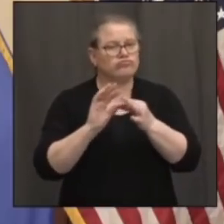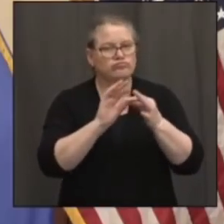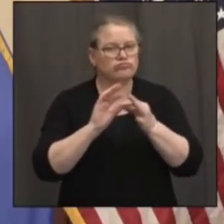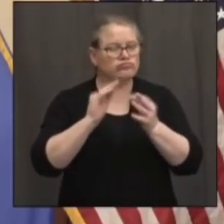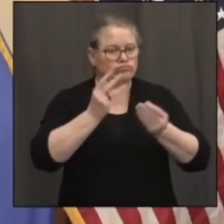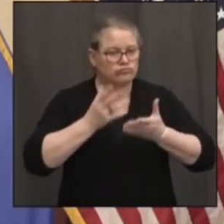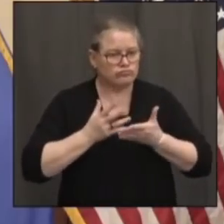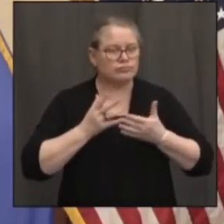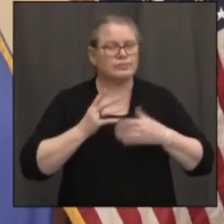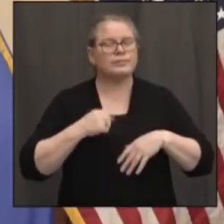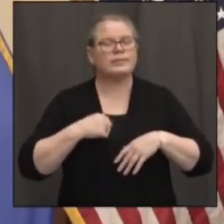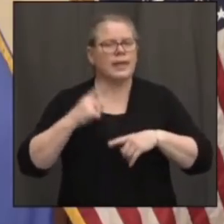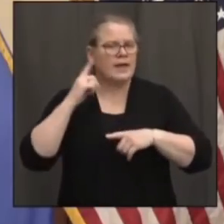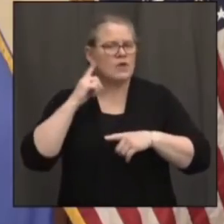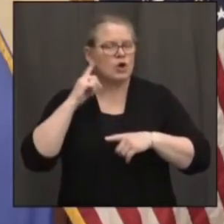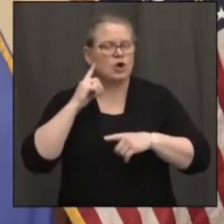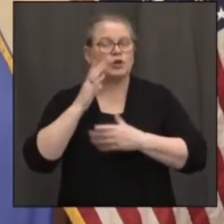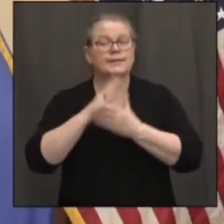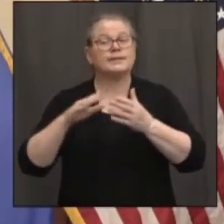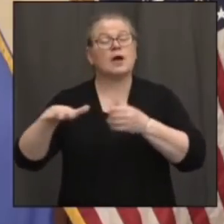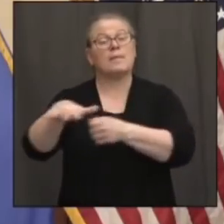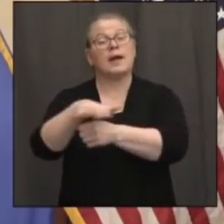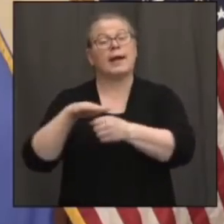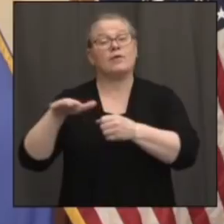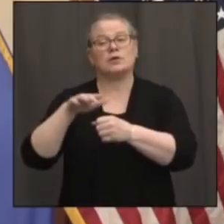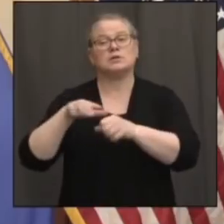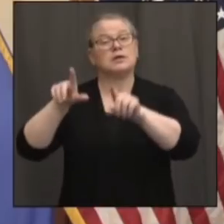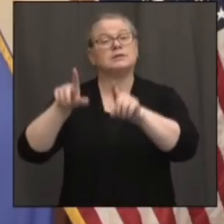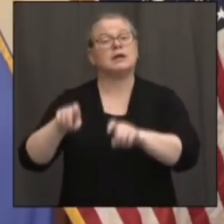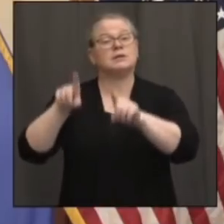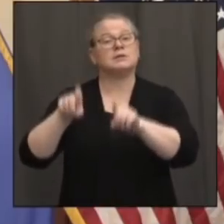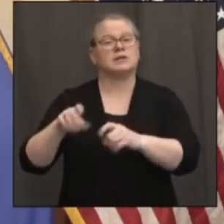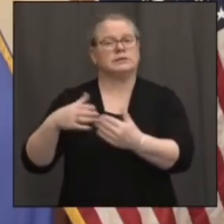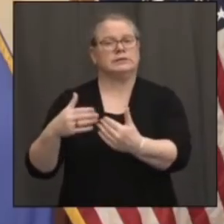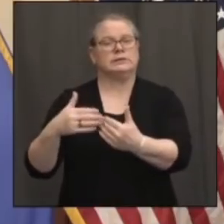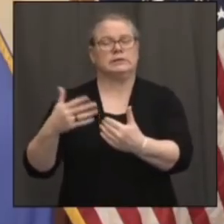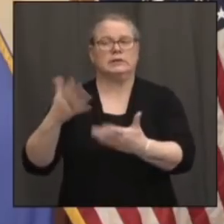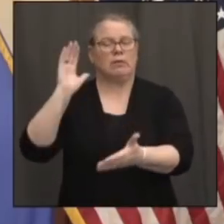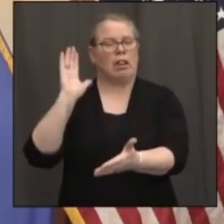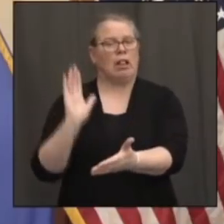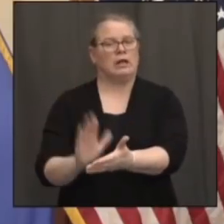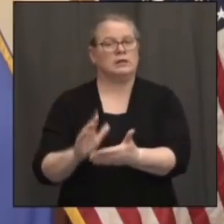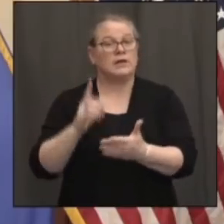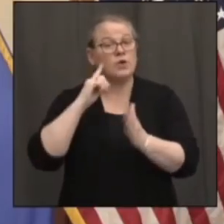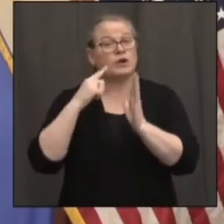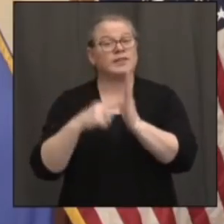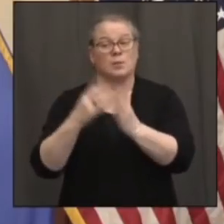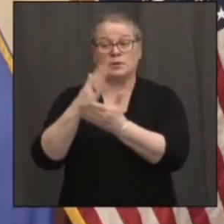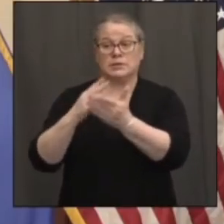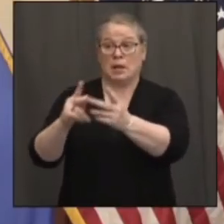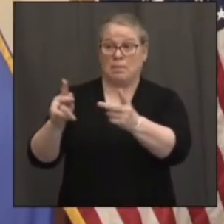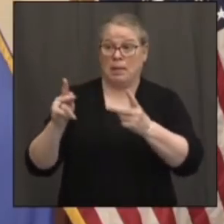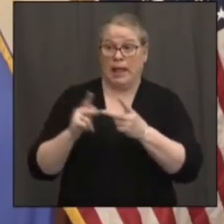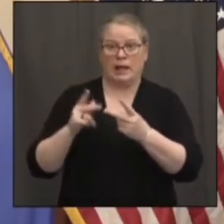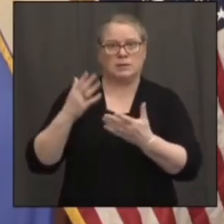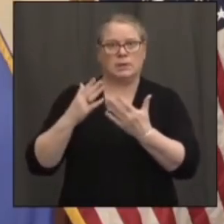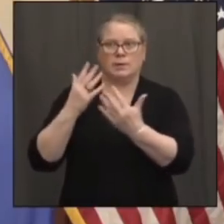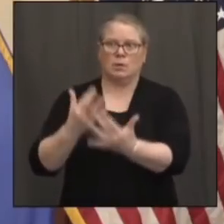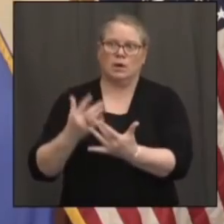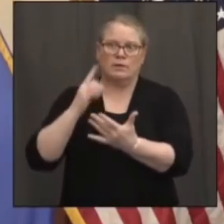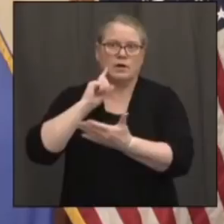lighter in some areas, like some places where you might have waited hours in the past, you can now just sort of go through